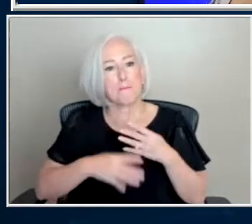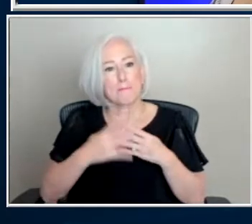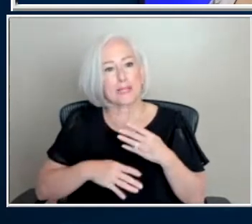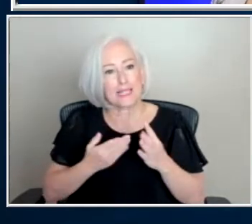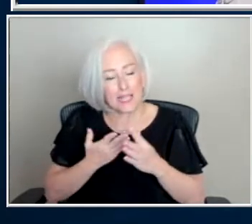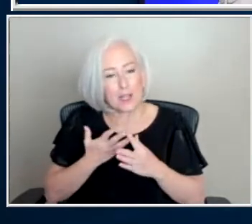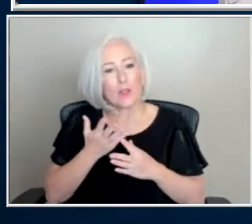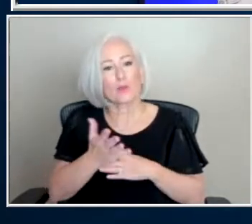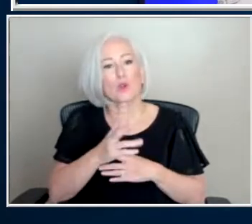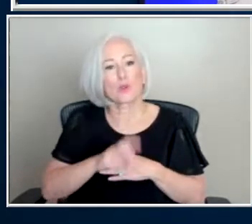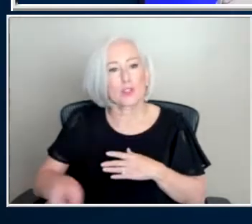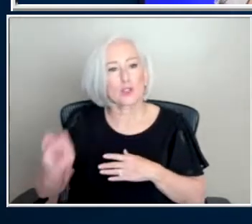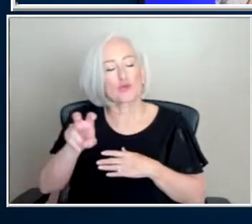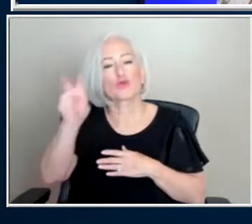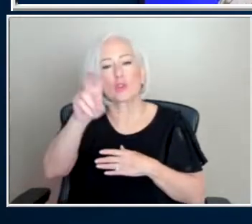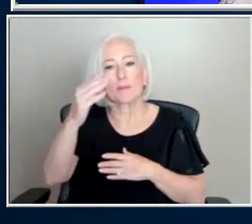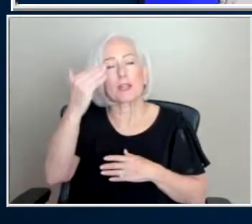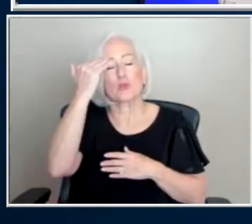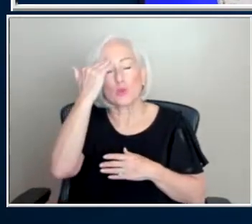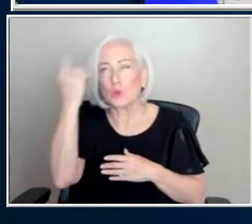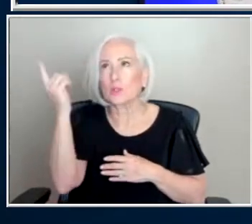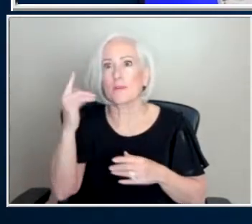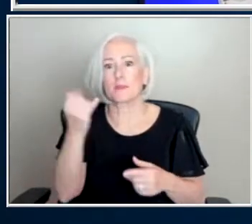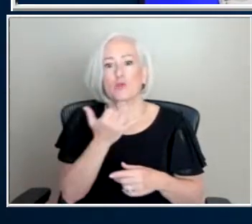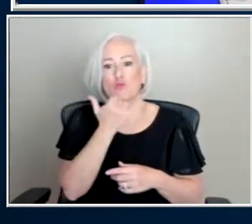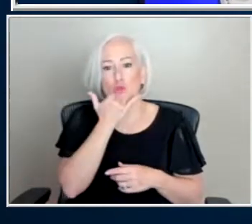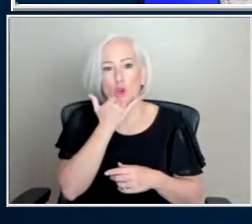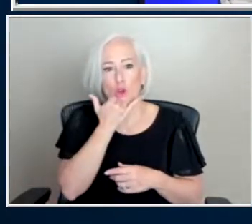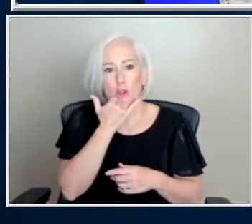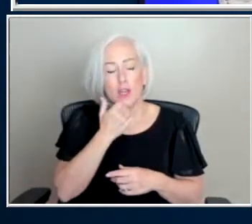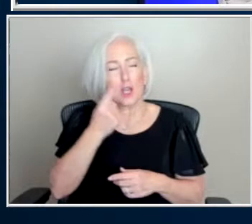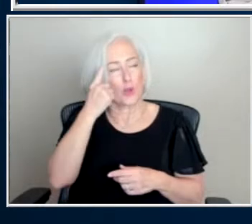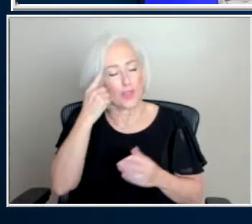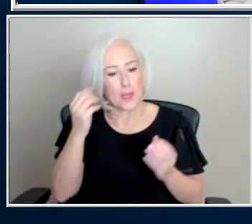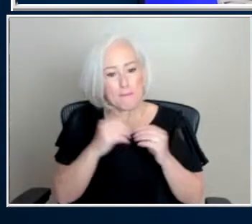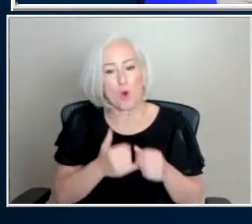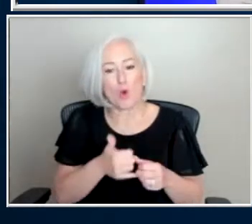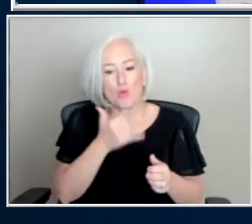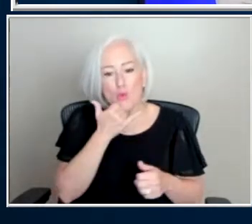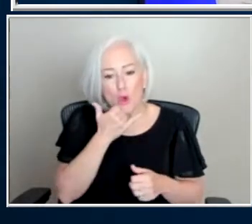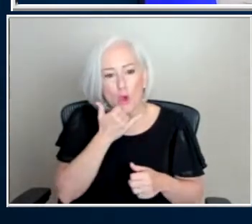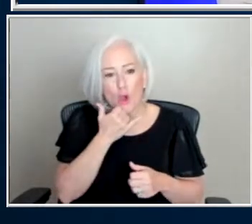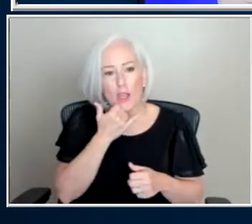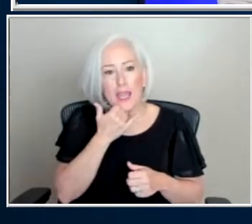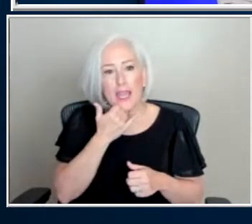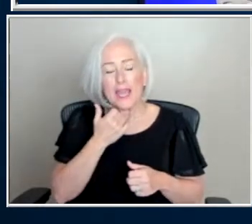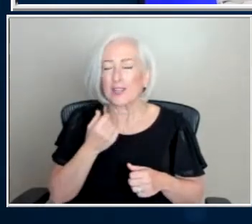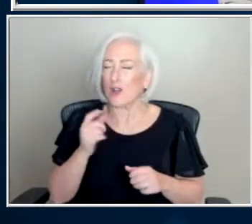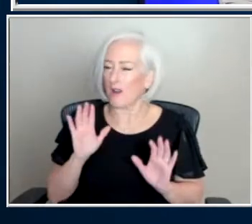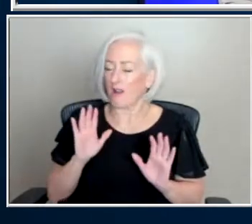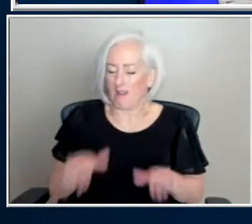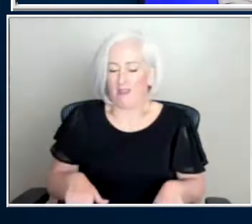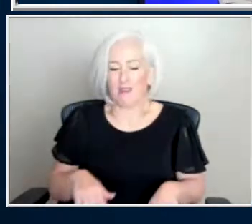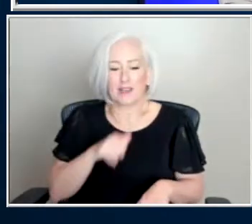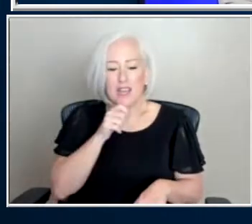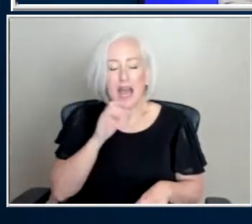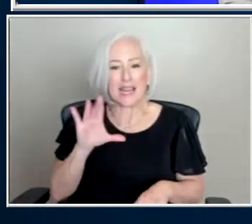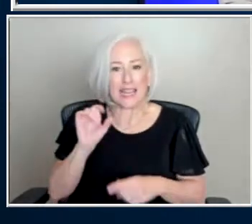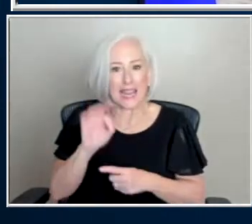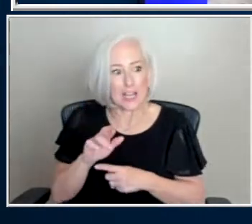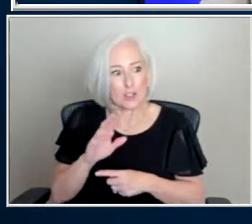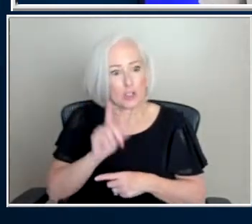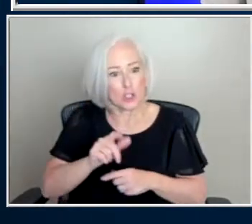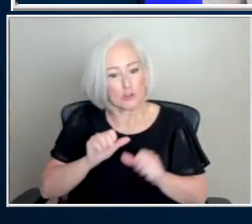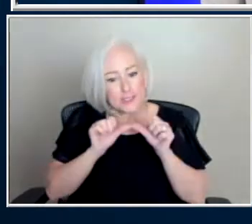something was wrong, so you go to get help. And then you think there's something more wrong, and when you heard it probably wasn't cancer, you pushed further for those